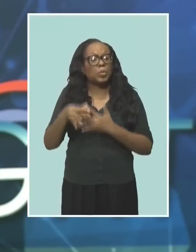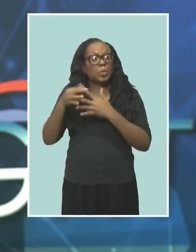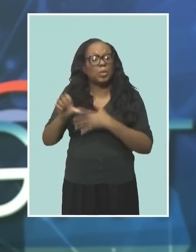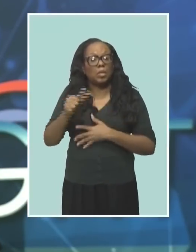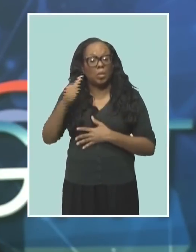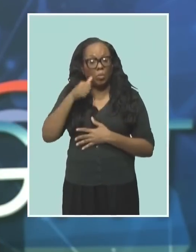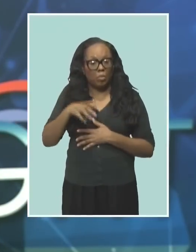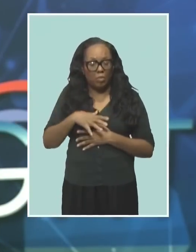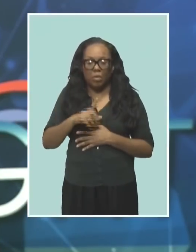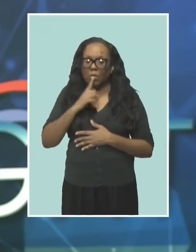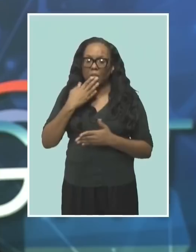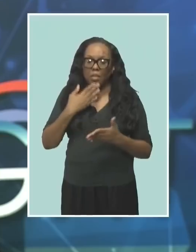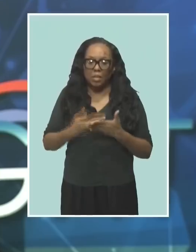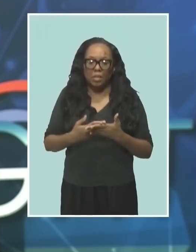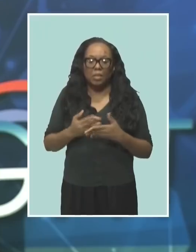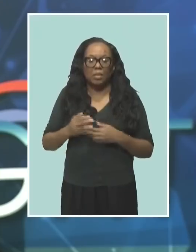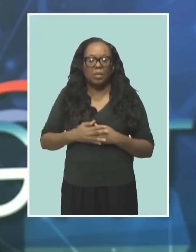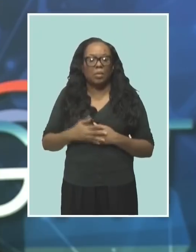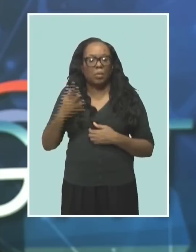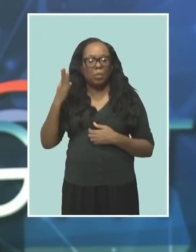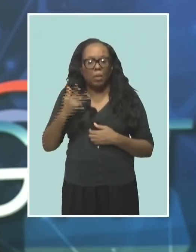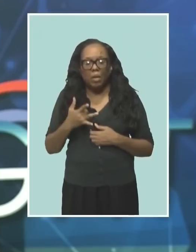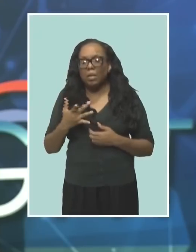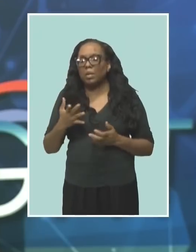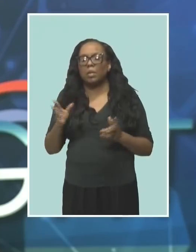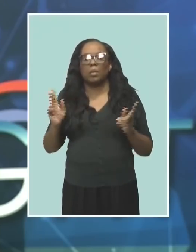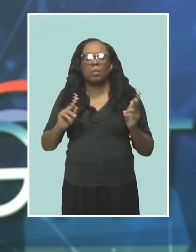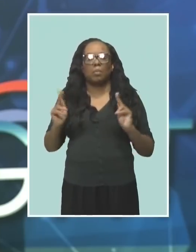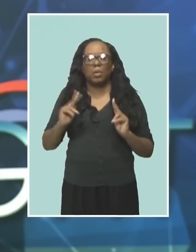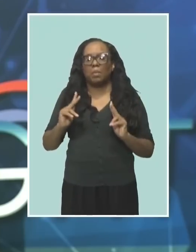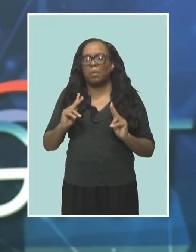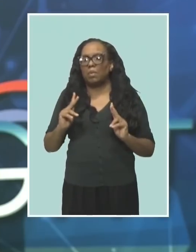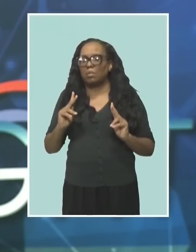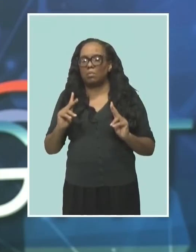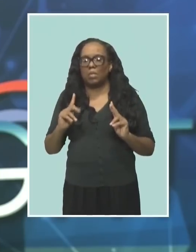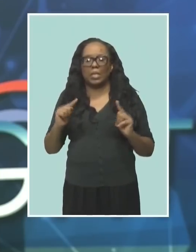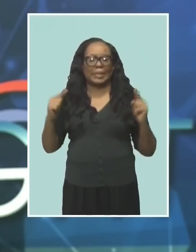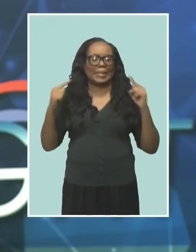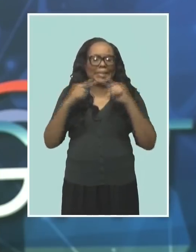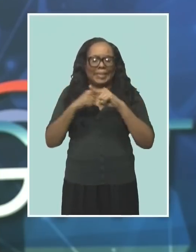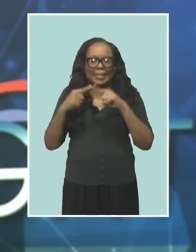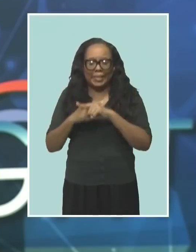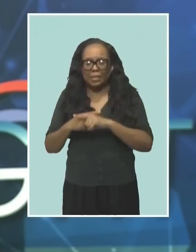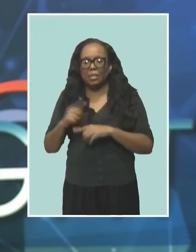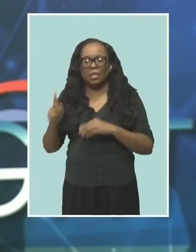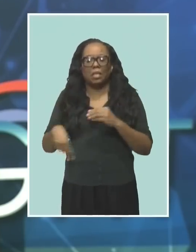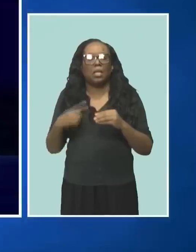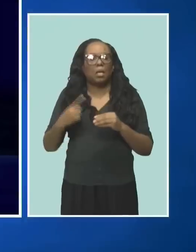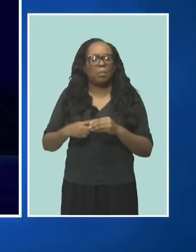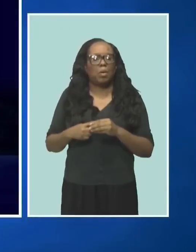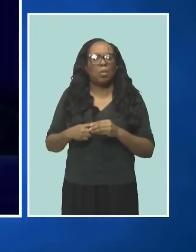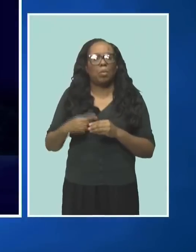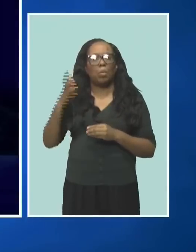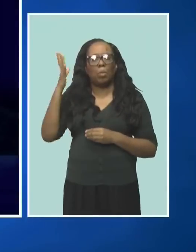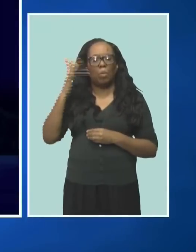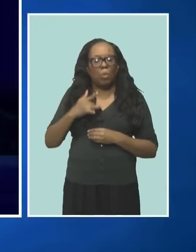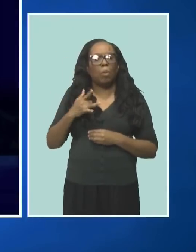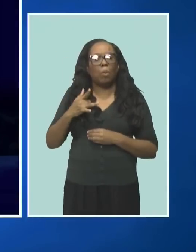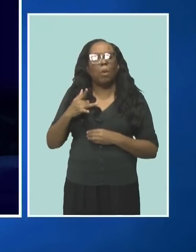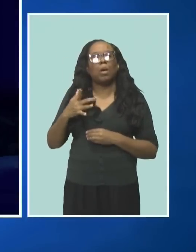move, considering her removal from the Senate would have triggered controversial debate. As I said, there are